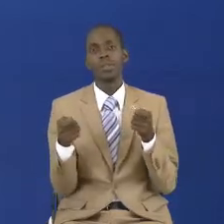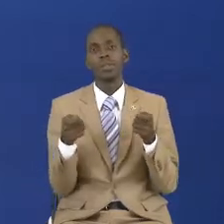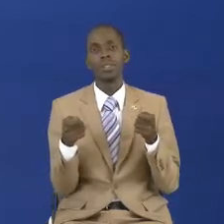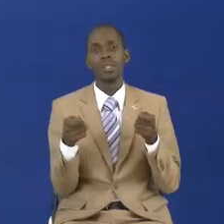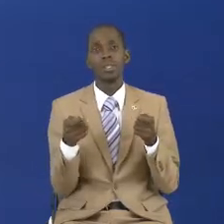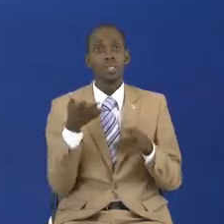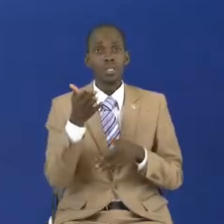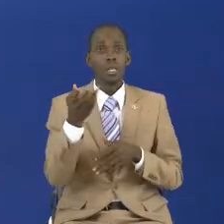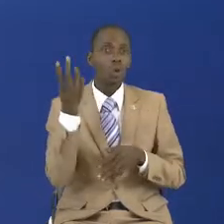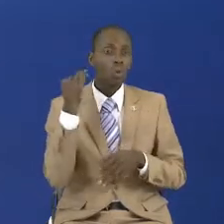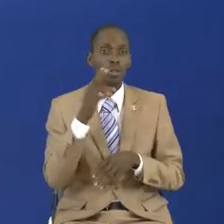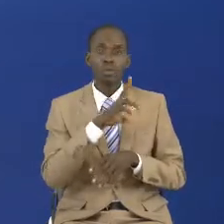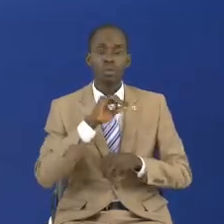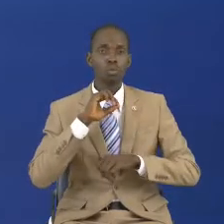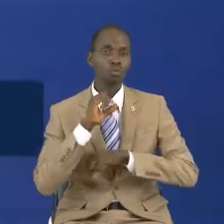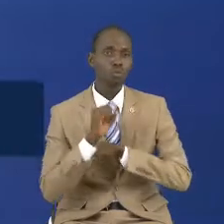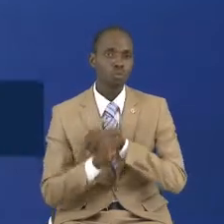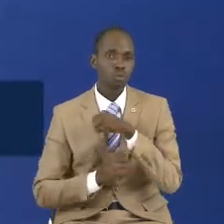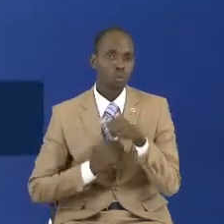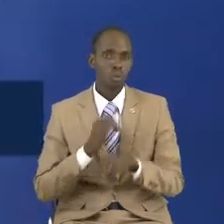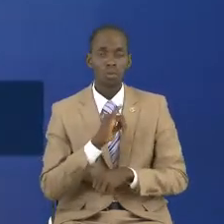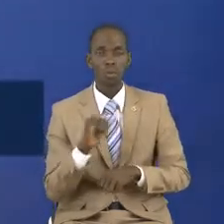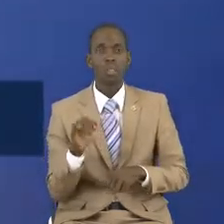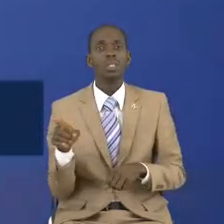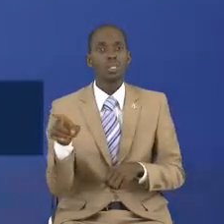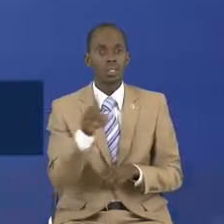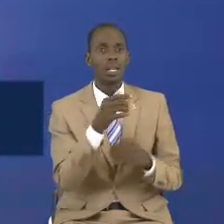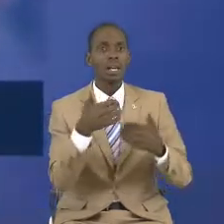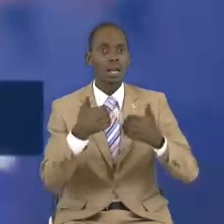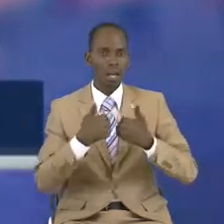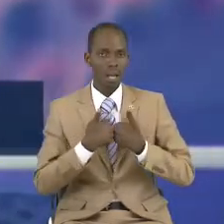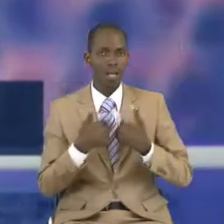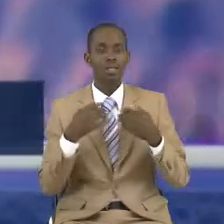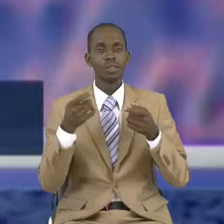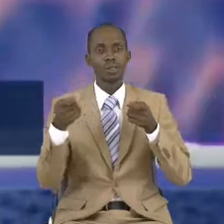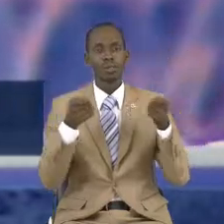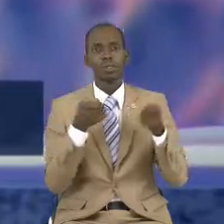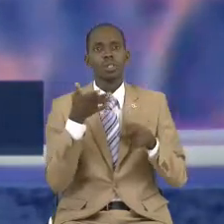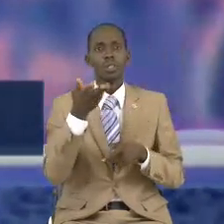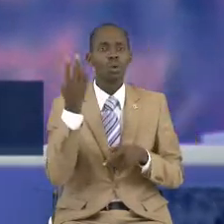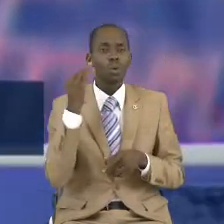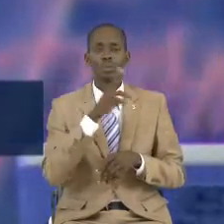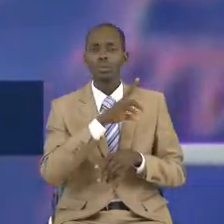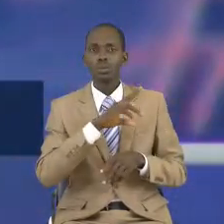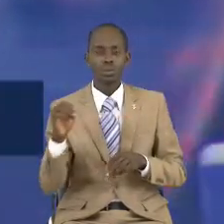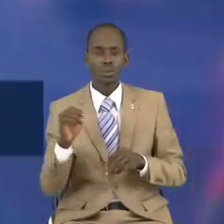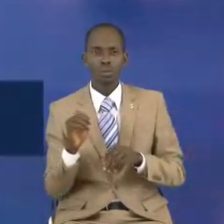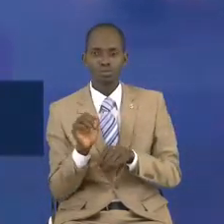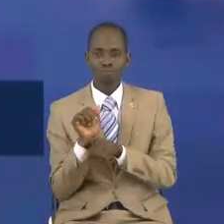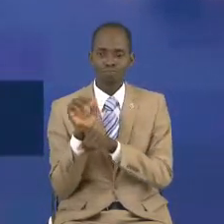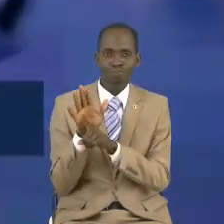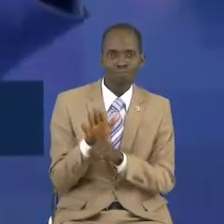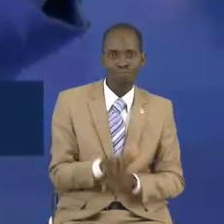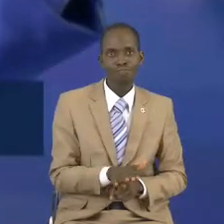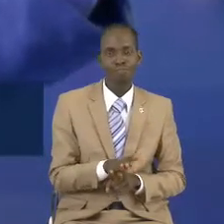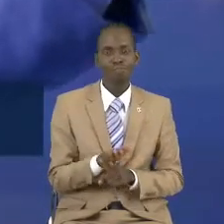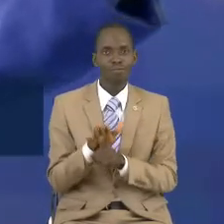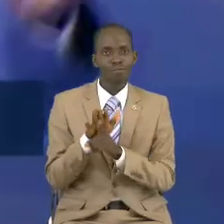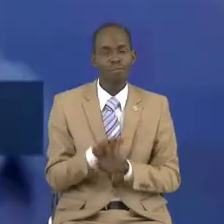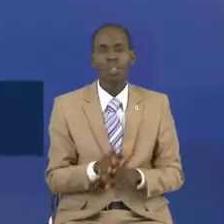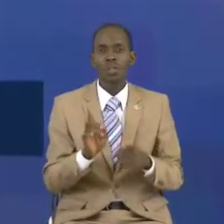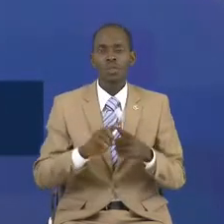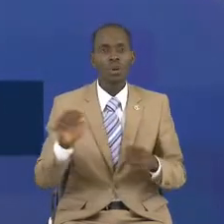was no suffering here now they are dominant there was no subjection subjection to any